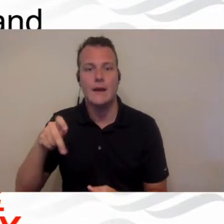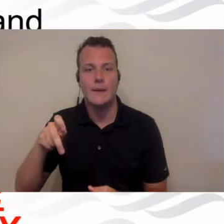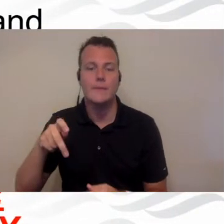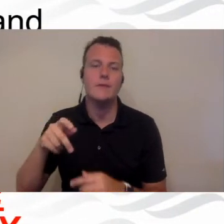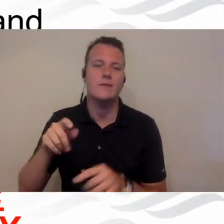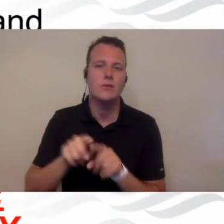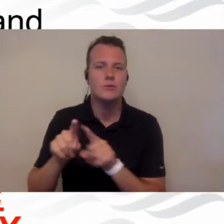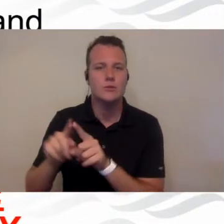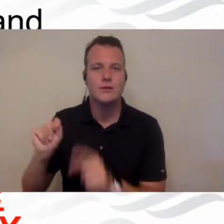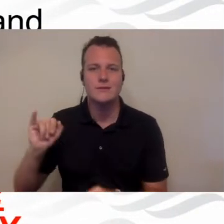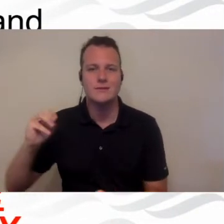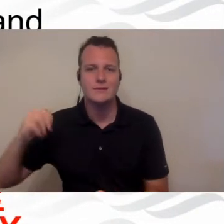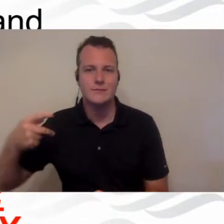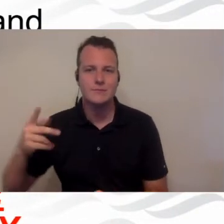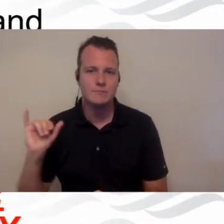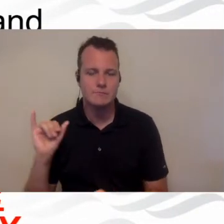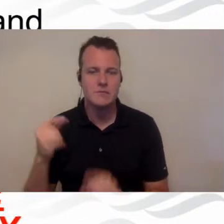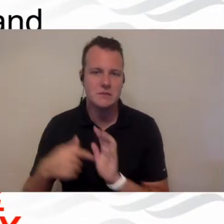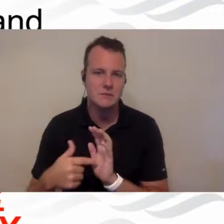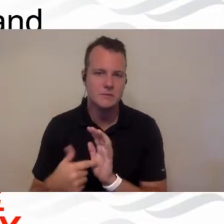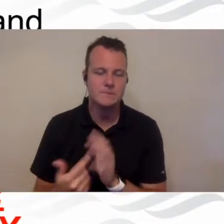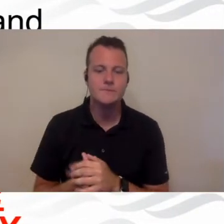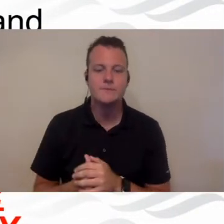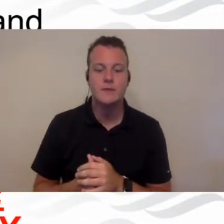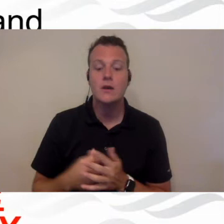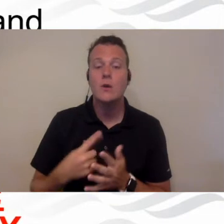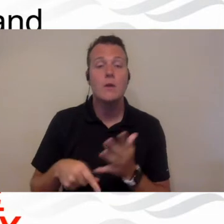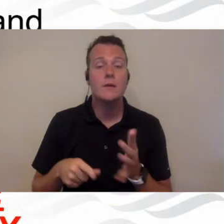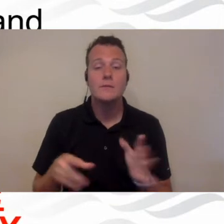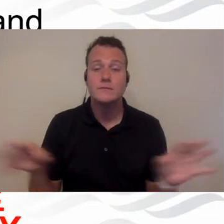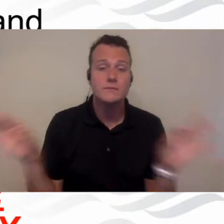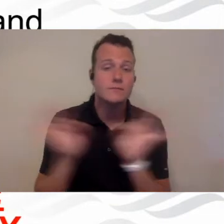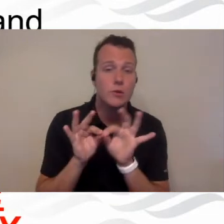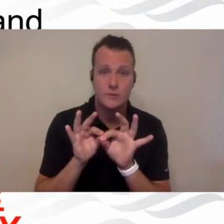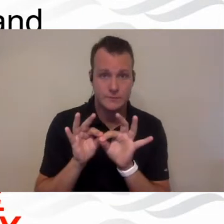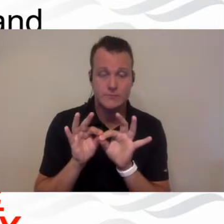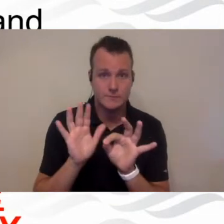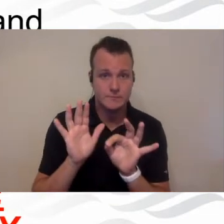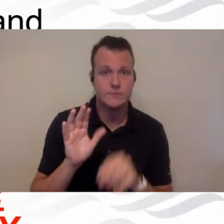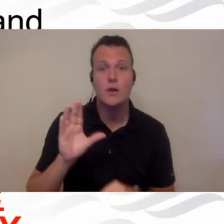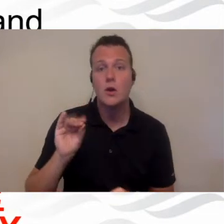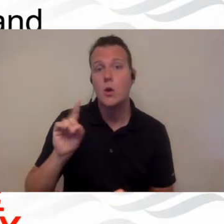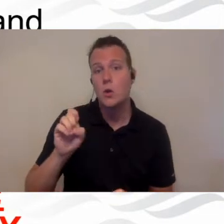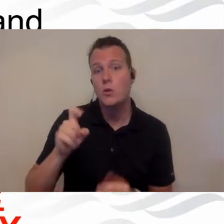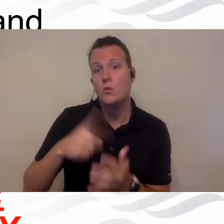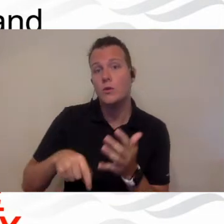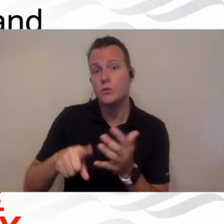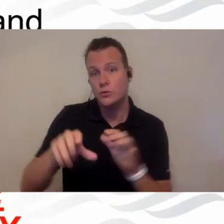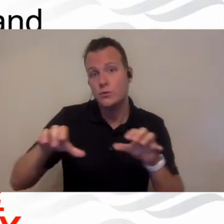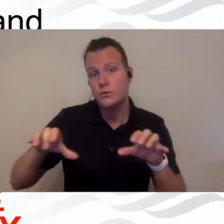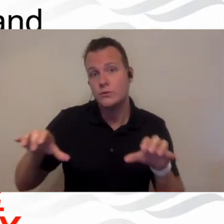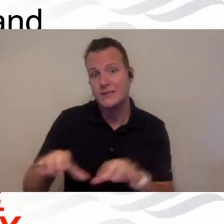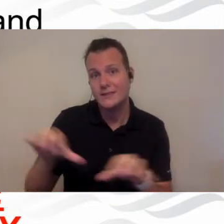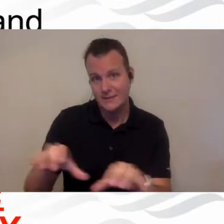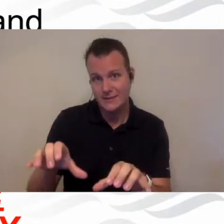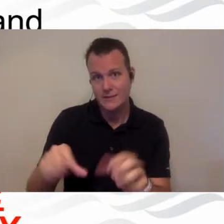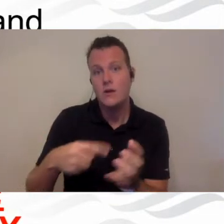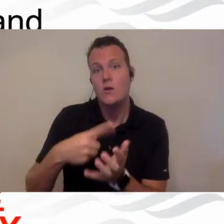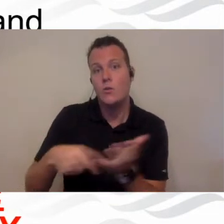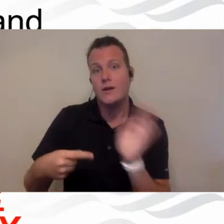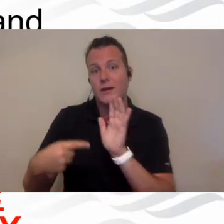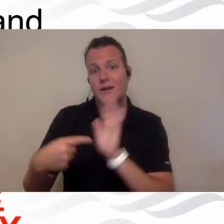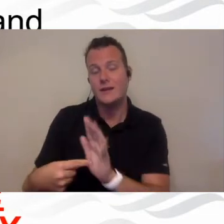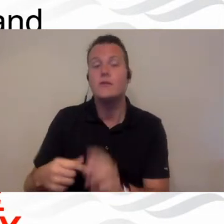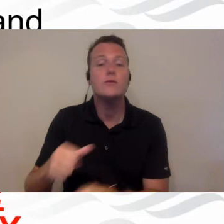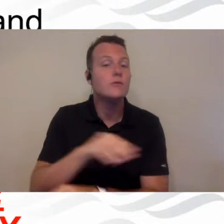So what is really important and critical is you code for what you did and what it indicates. You